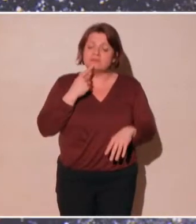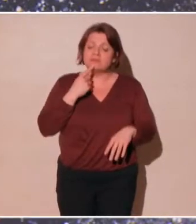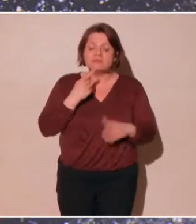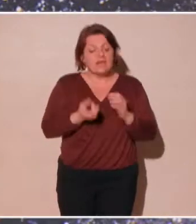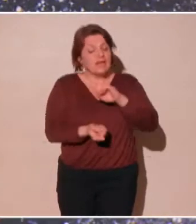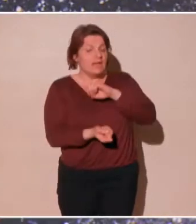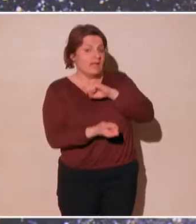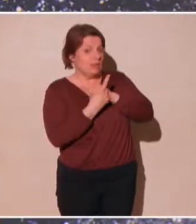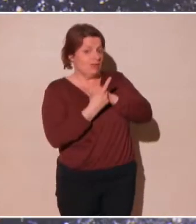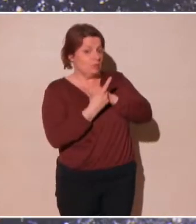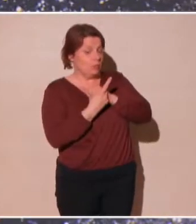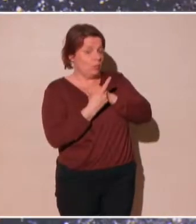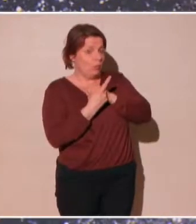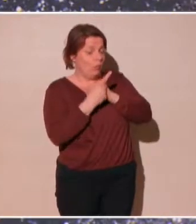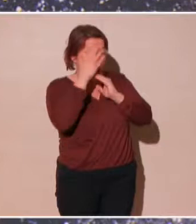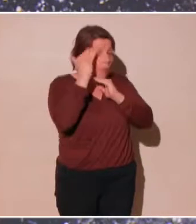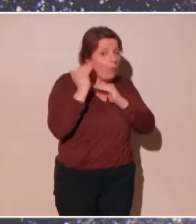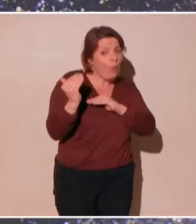We need to keep believing in our democracy